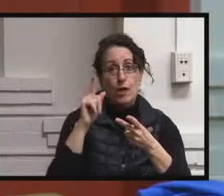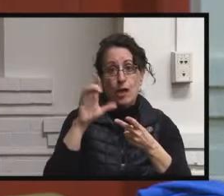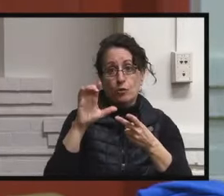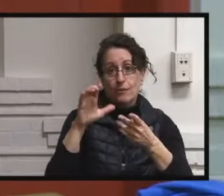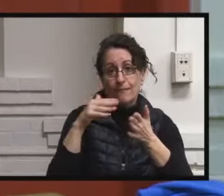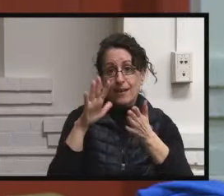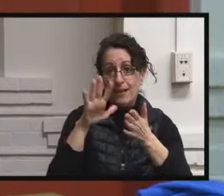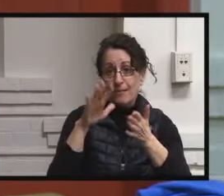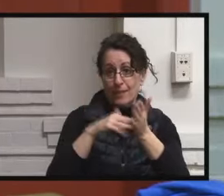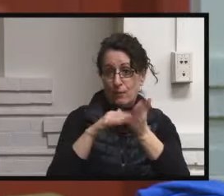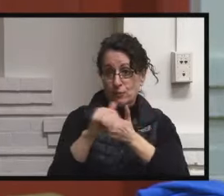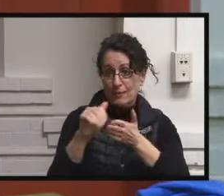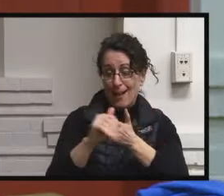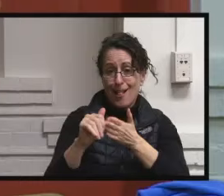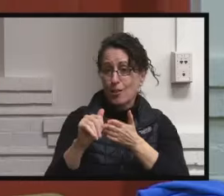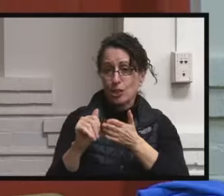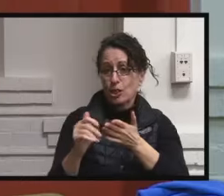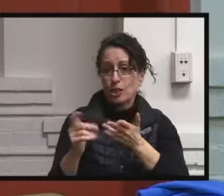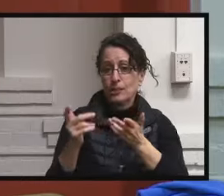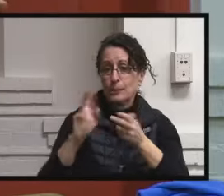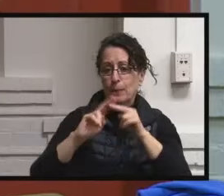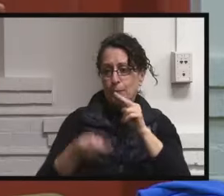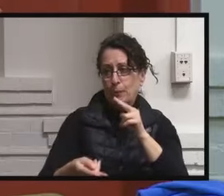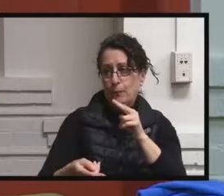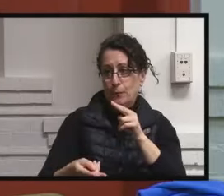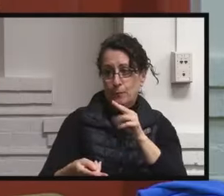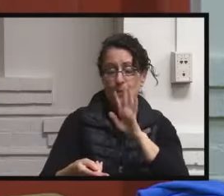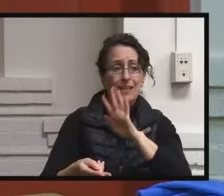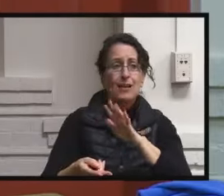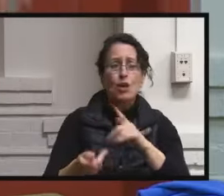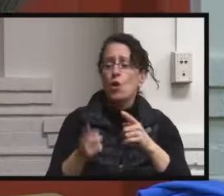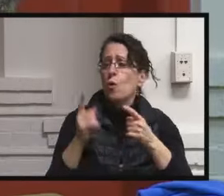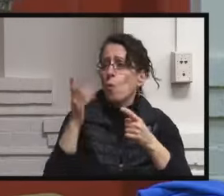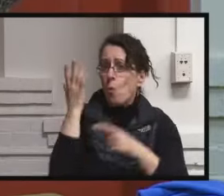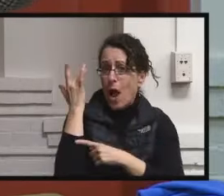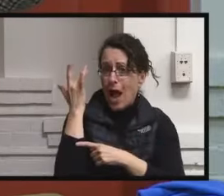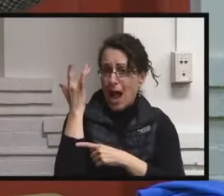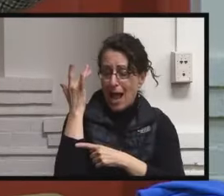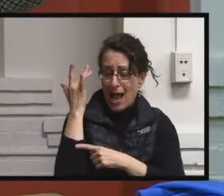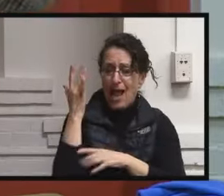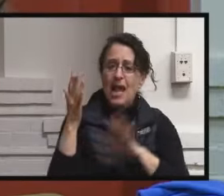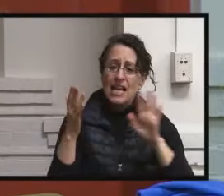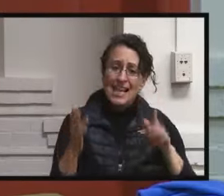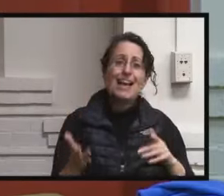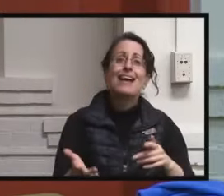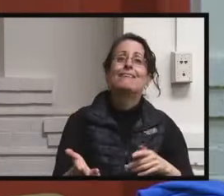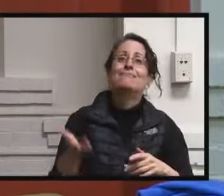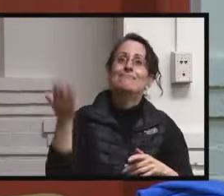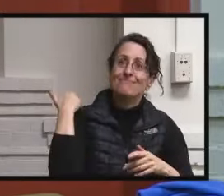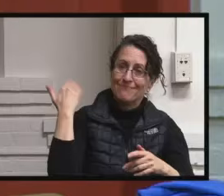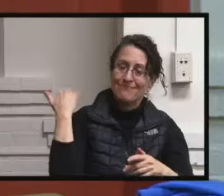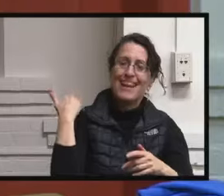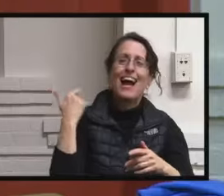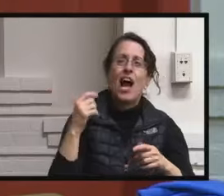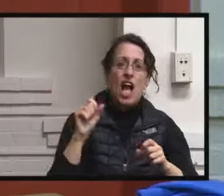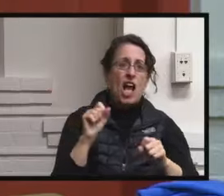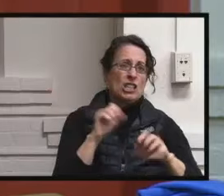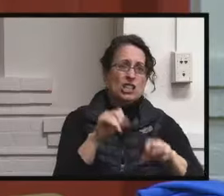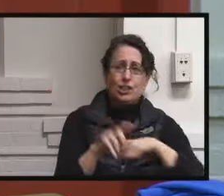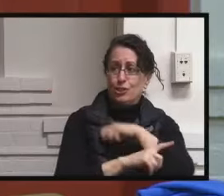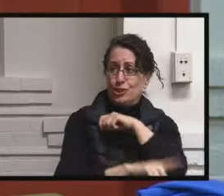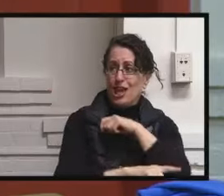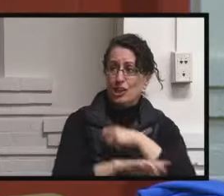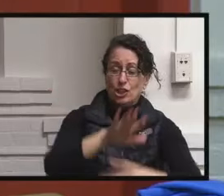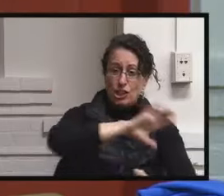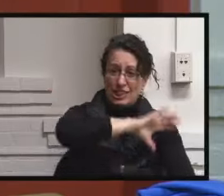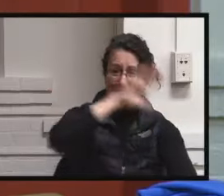That number was covered by surplus revenues we've had during the good times. Well, right now, those